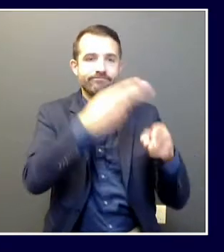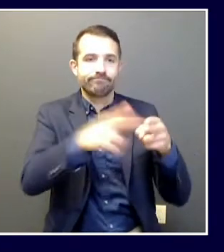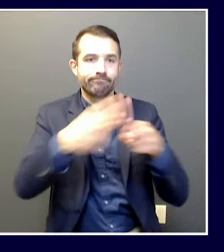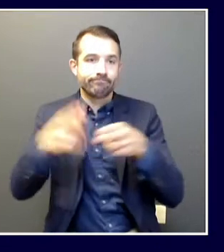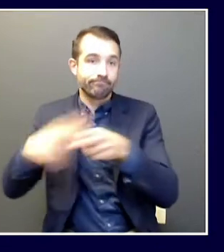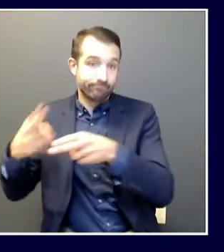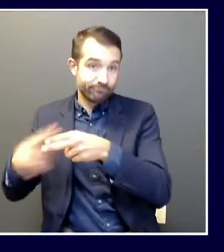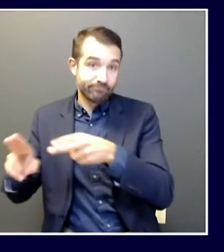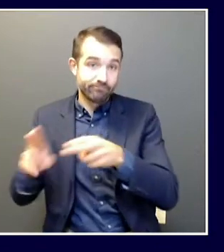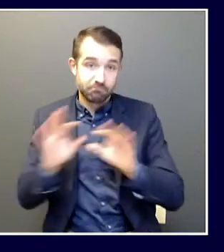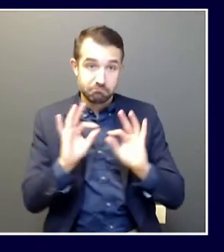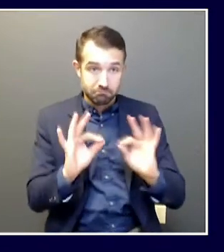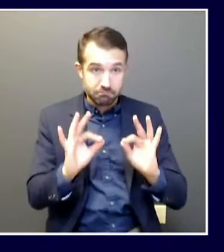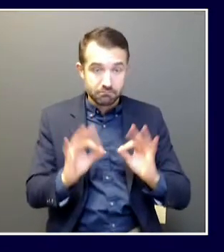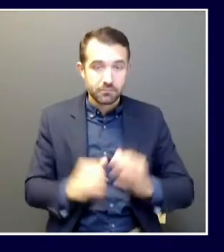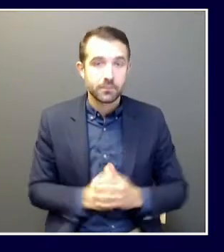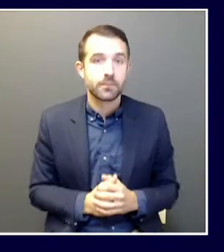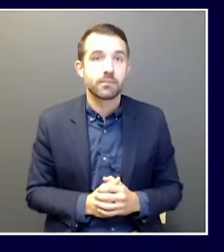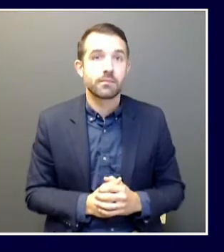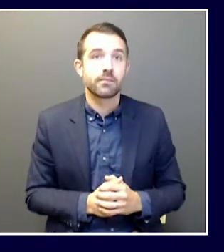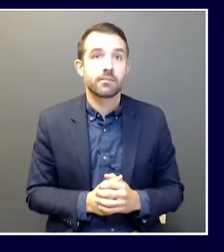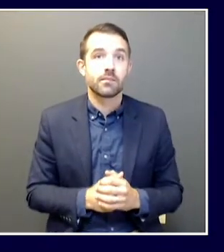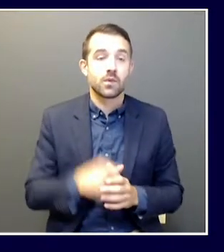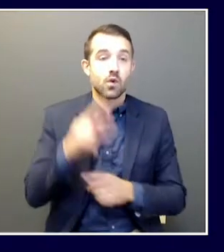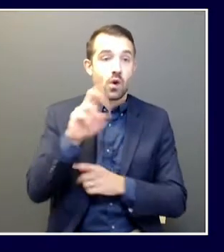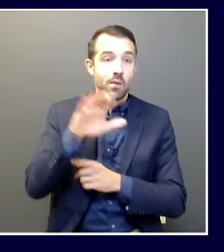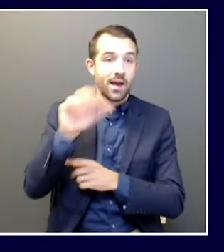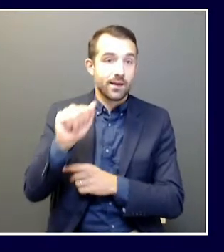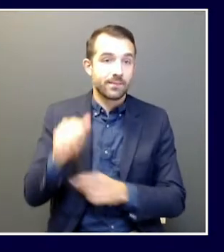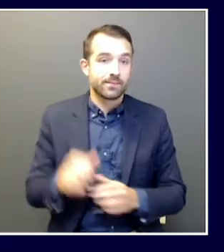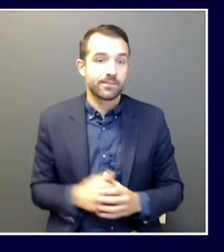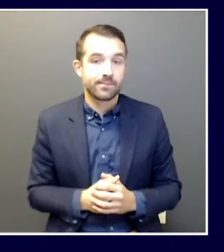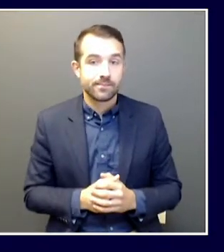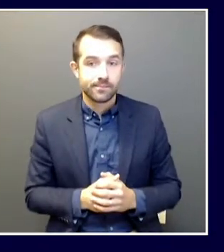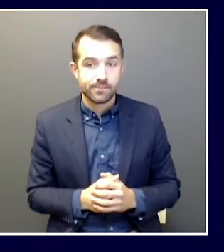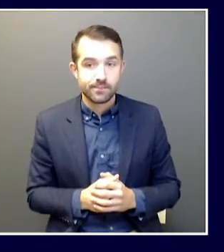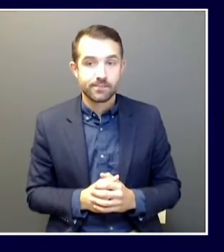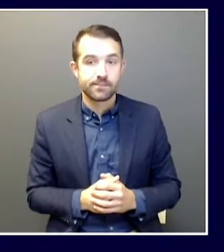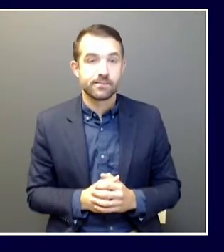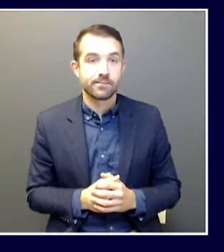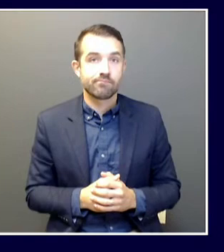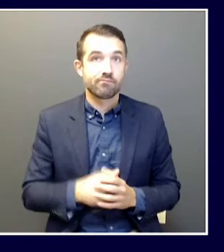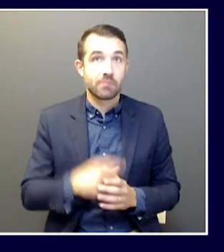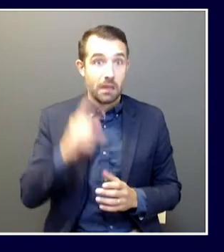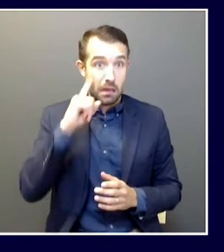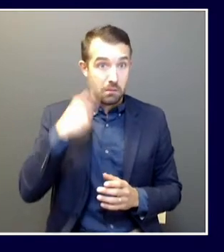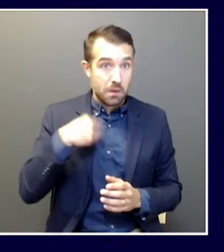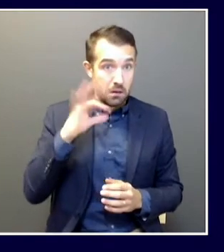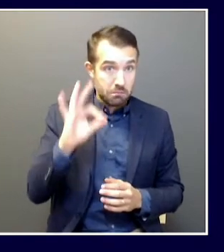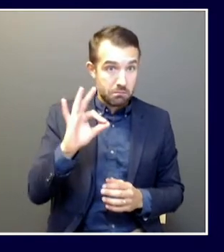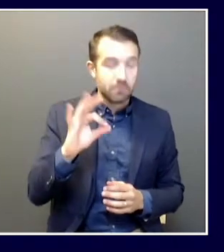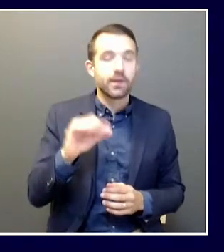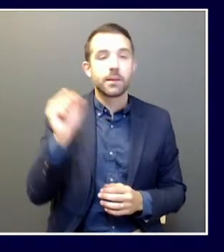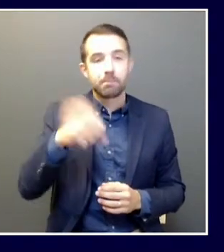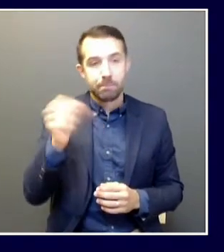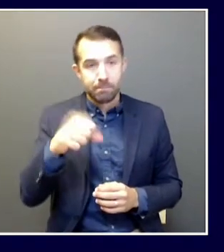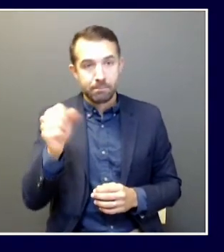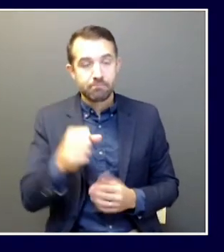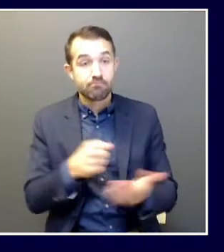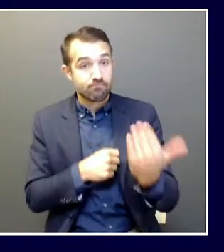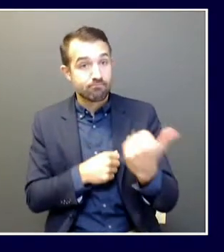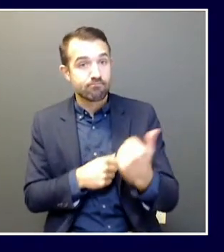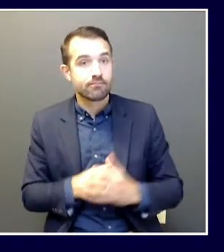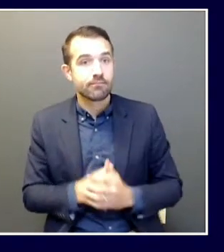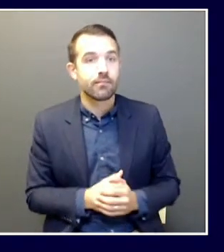Rebecca Howland from Brunswick News. Hi, can you hear me okay? We sure can, Rebecca. Go ahead. Wonderful. Well, thank you for